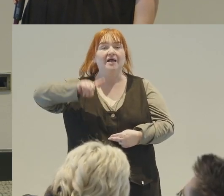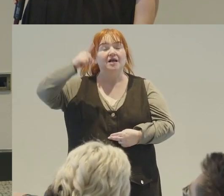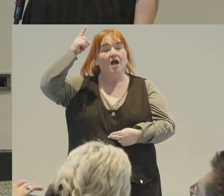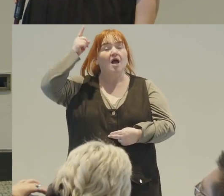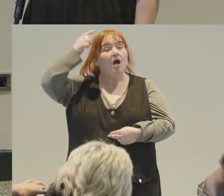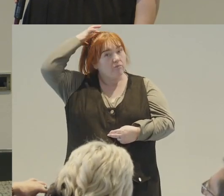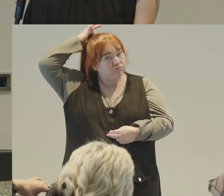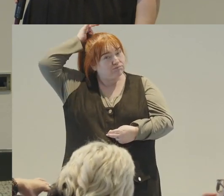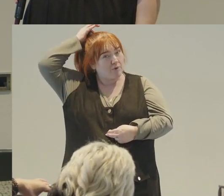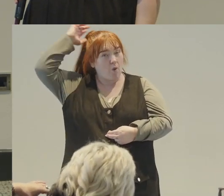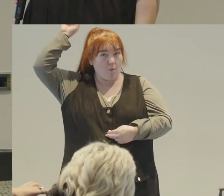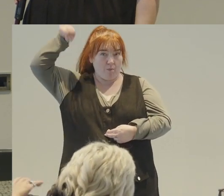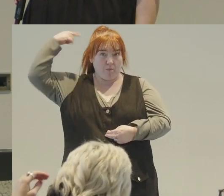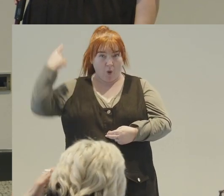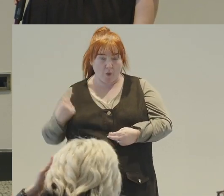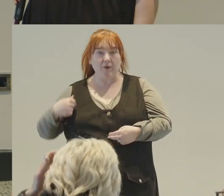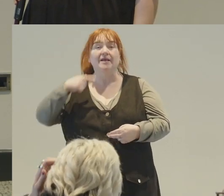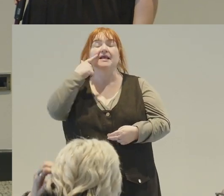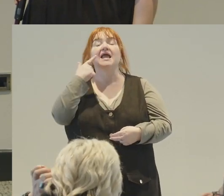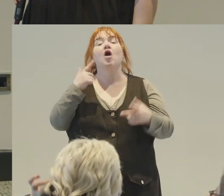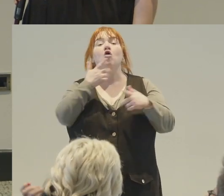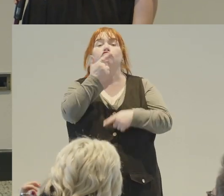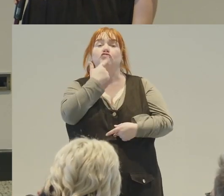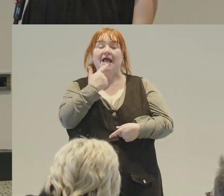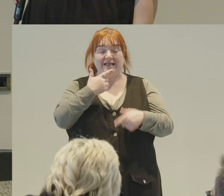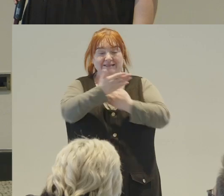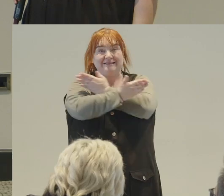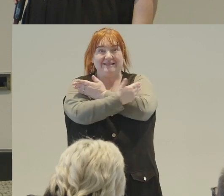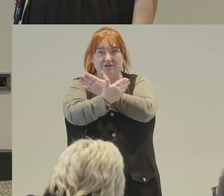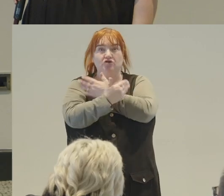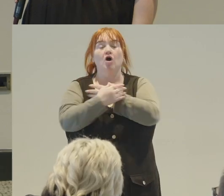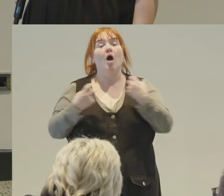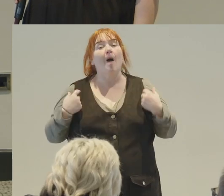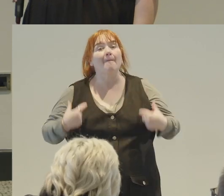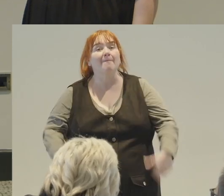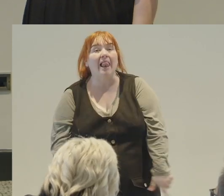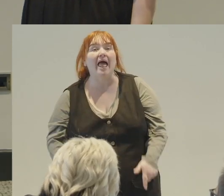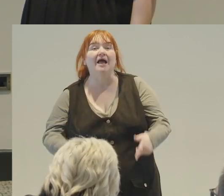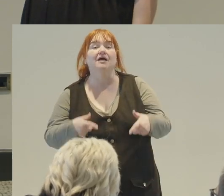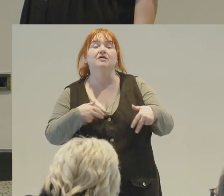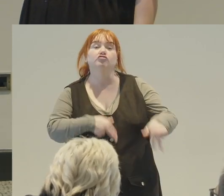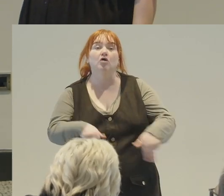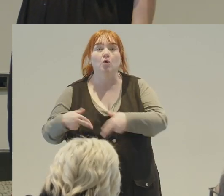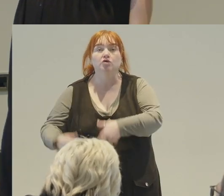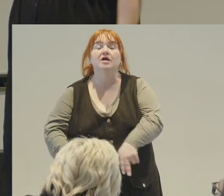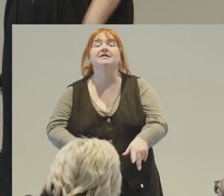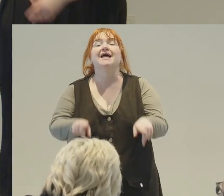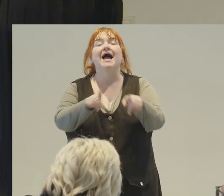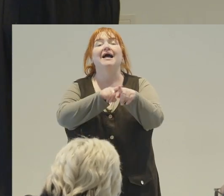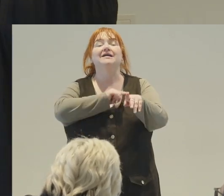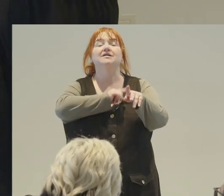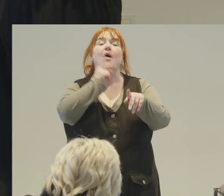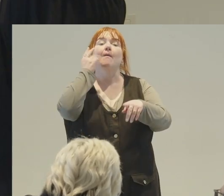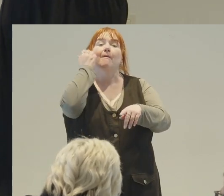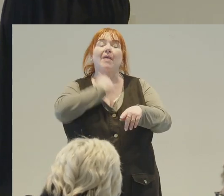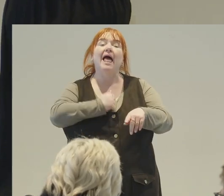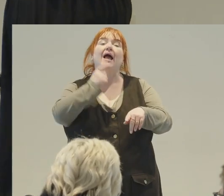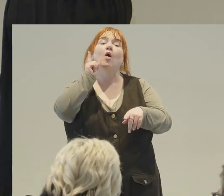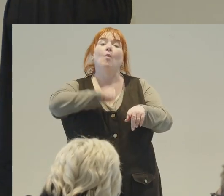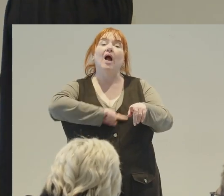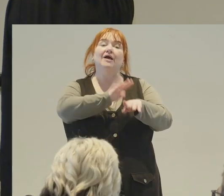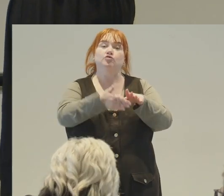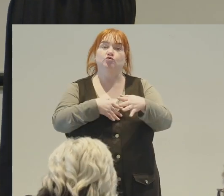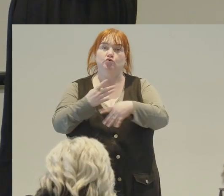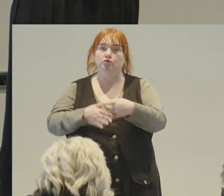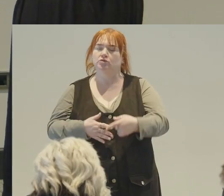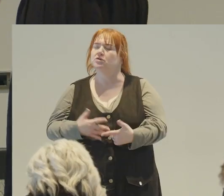Theatre company shirt, a black trousers and black and white Converse. So how does it work with you two? How